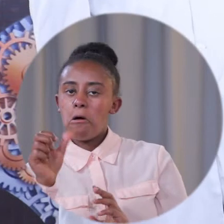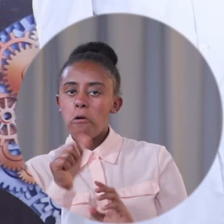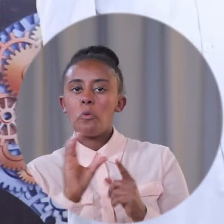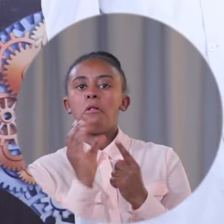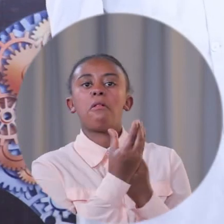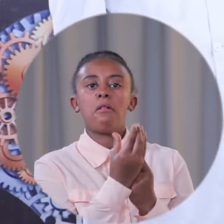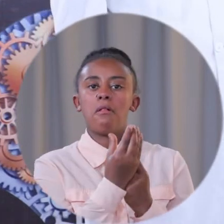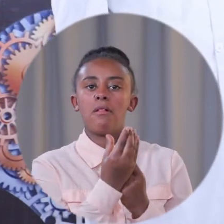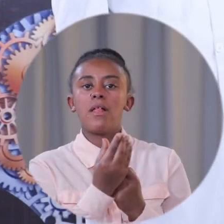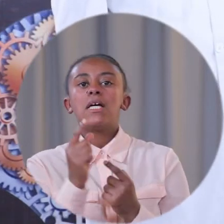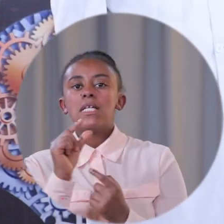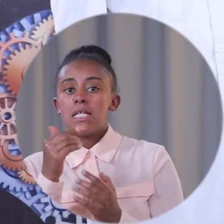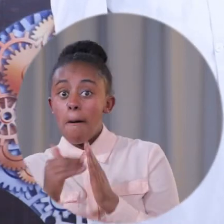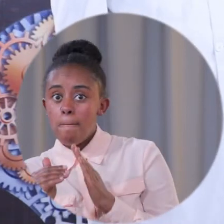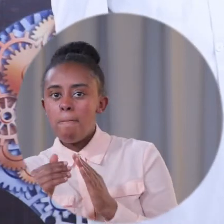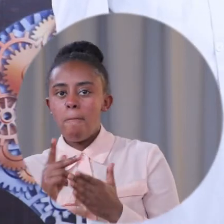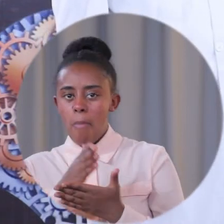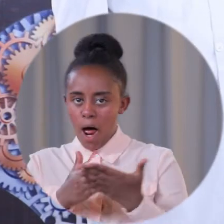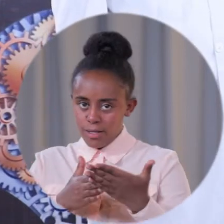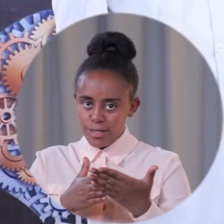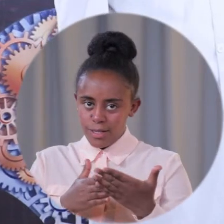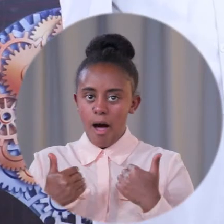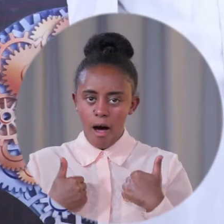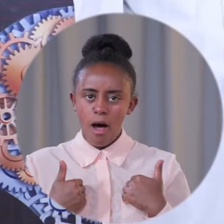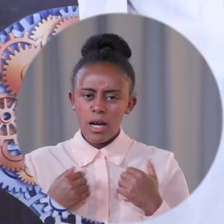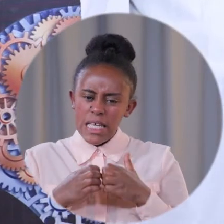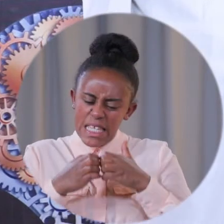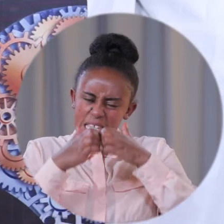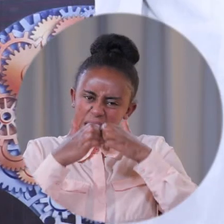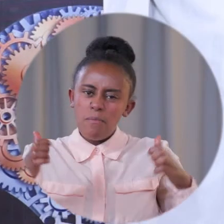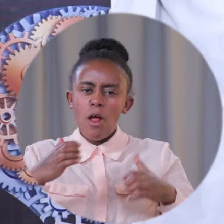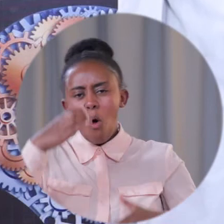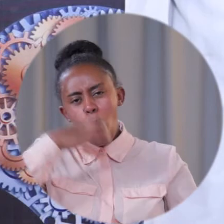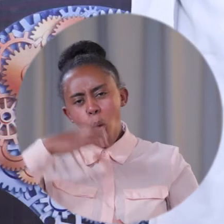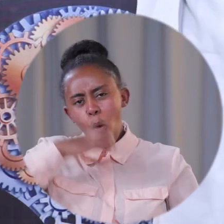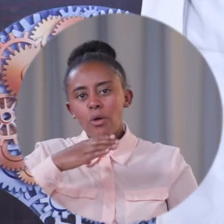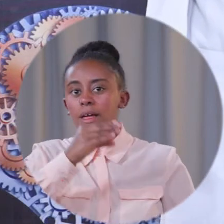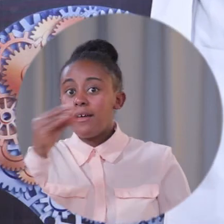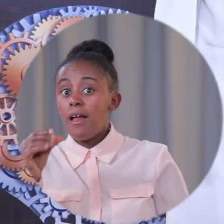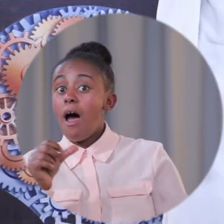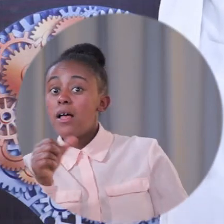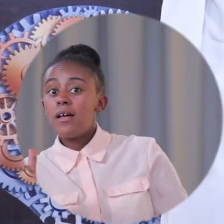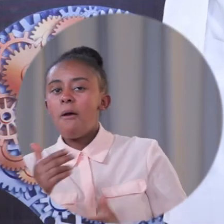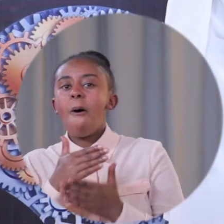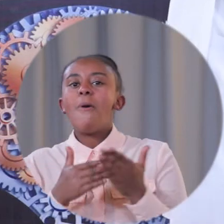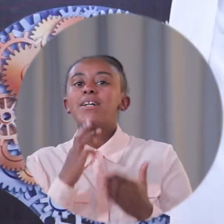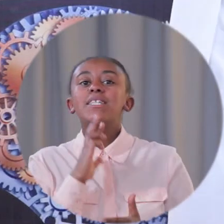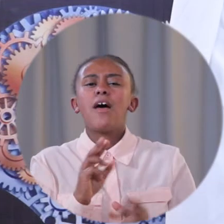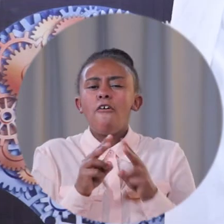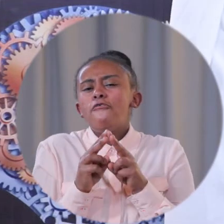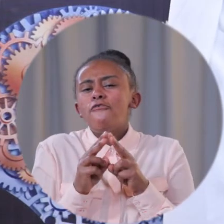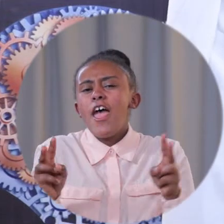Some parts are extremely hot and other parts are